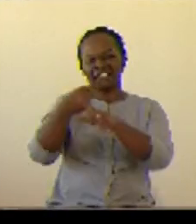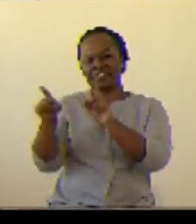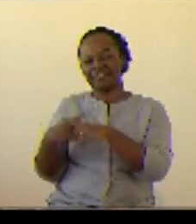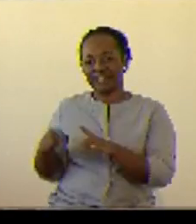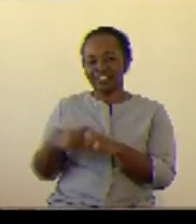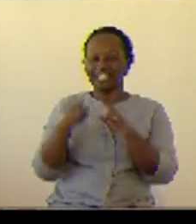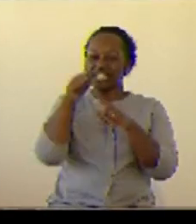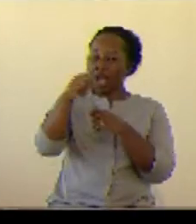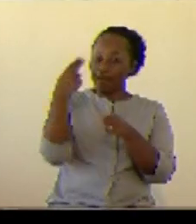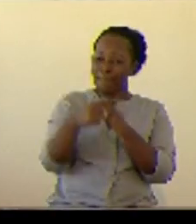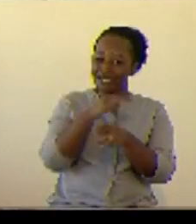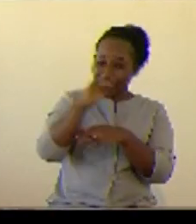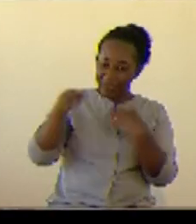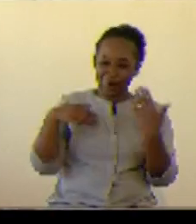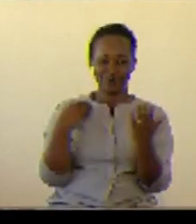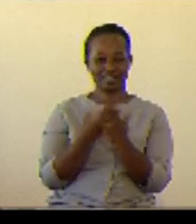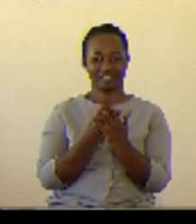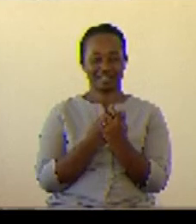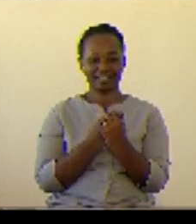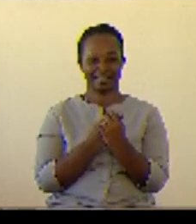those brand names